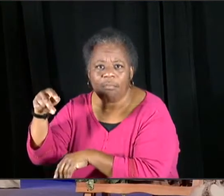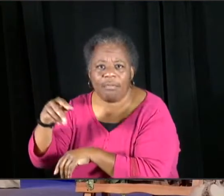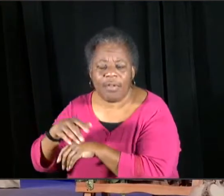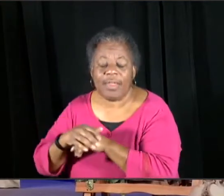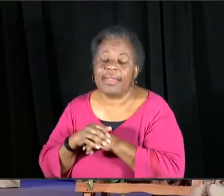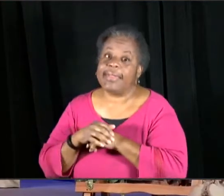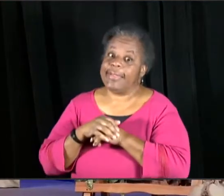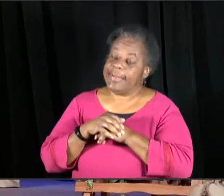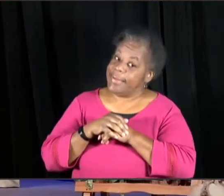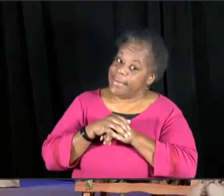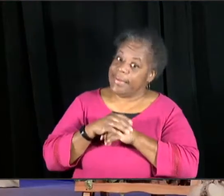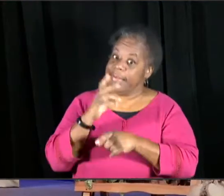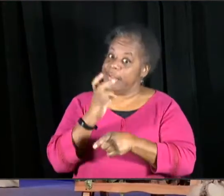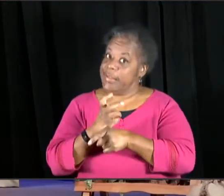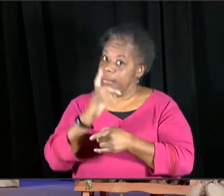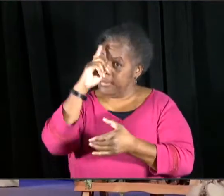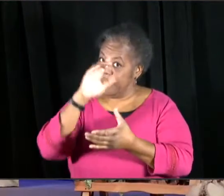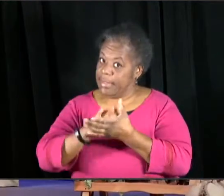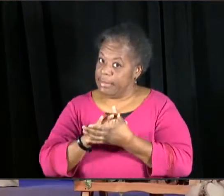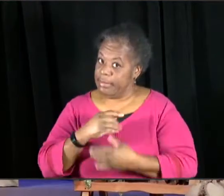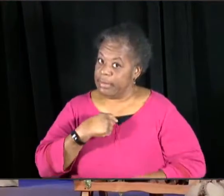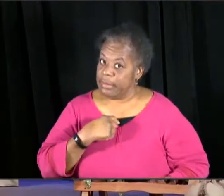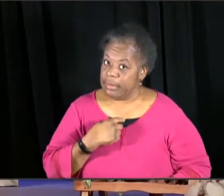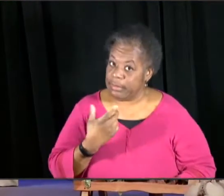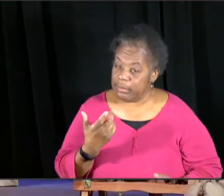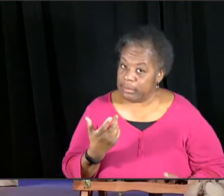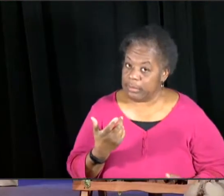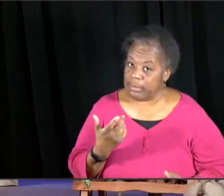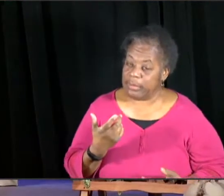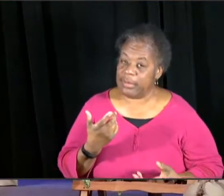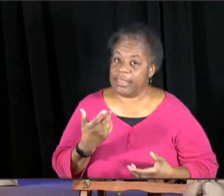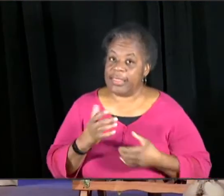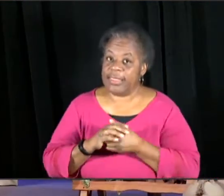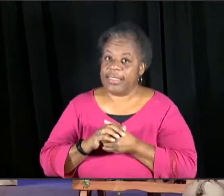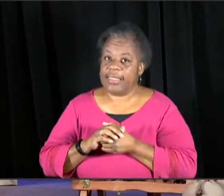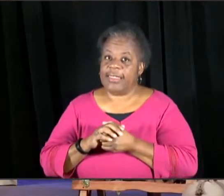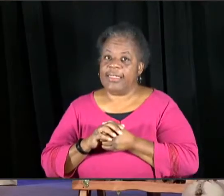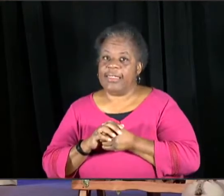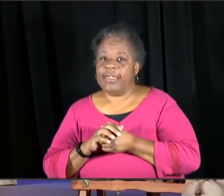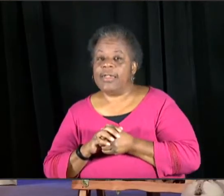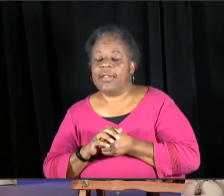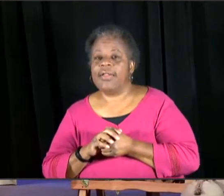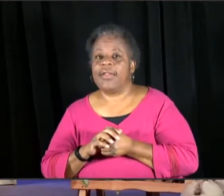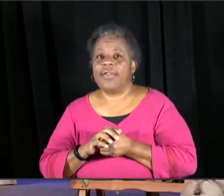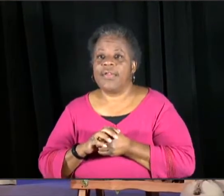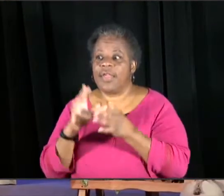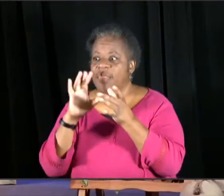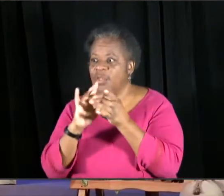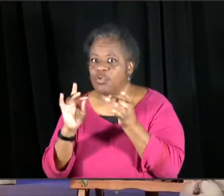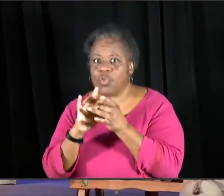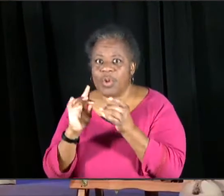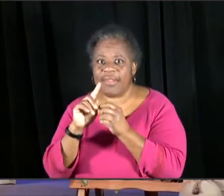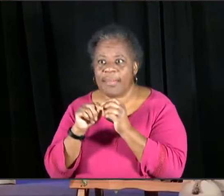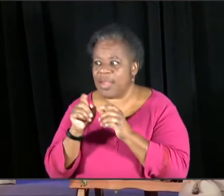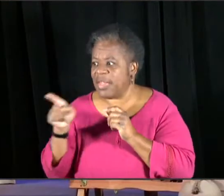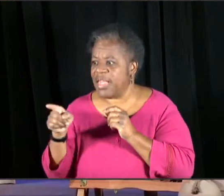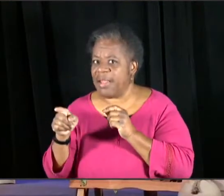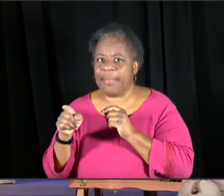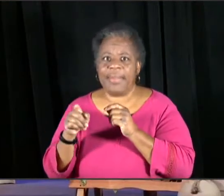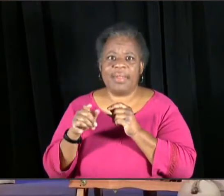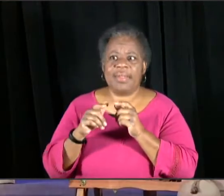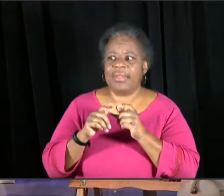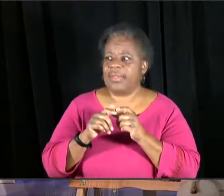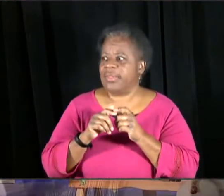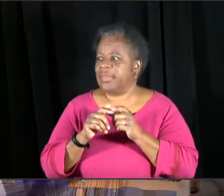Again, difficult to believe. The claims about this man were swirling, getting bigger and bigger, even after his